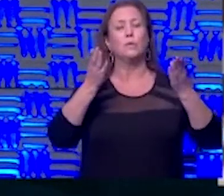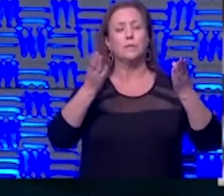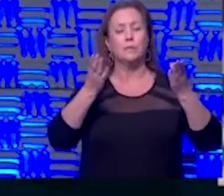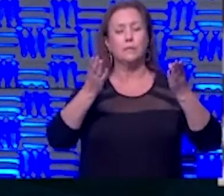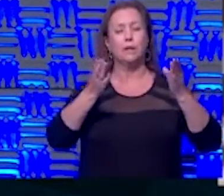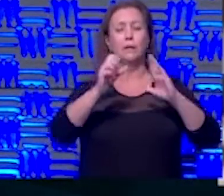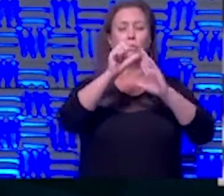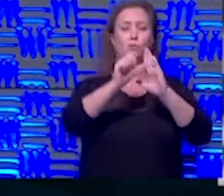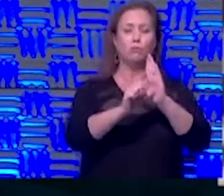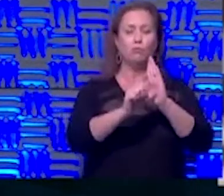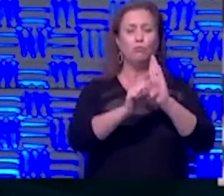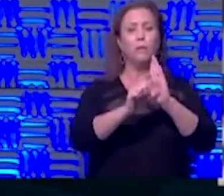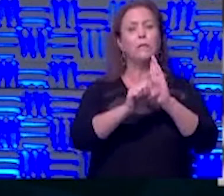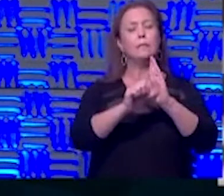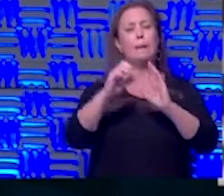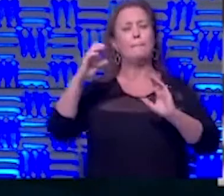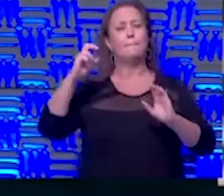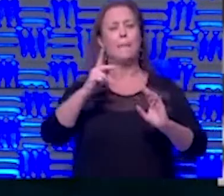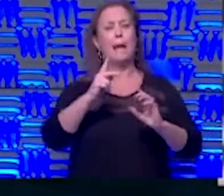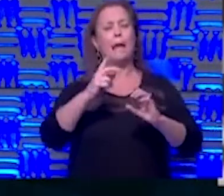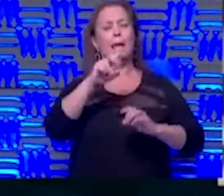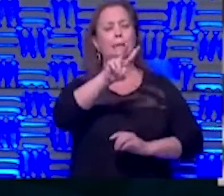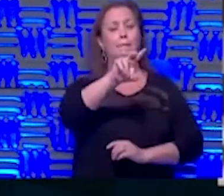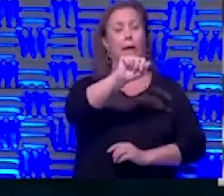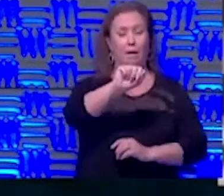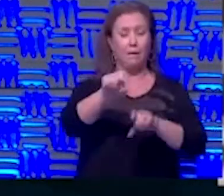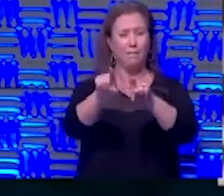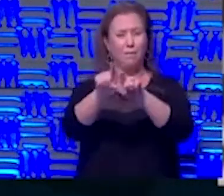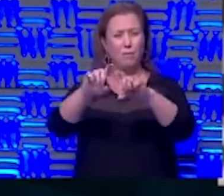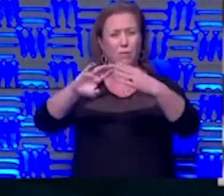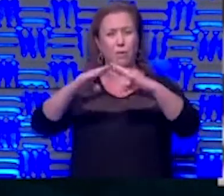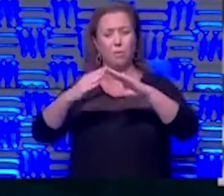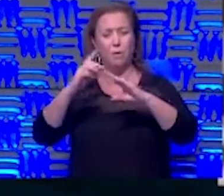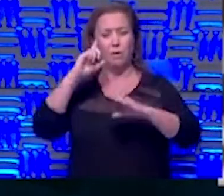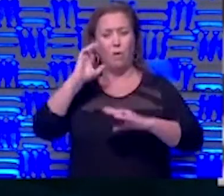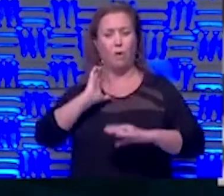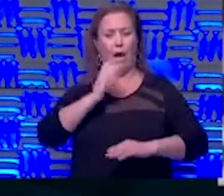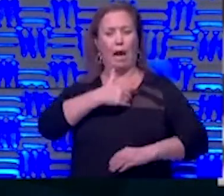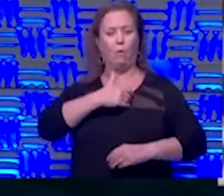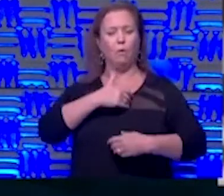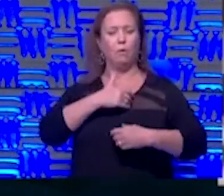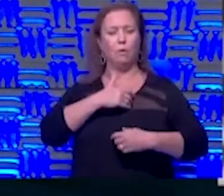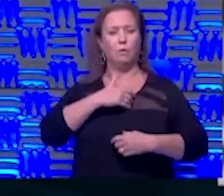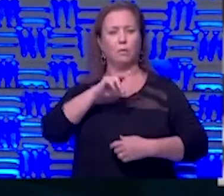procedures back at the VA and in the community for our area veterans?